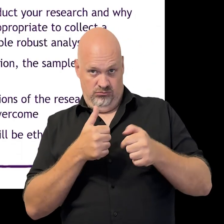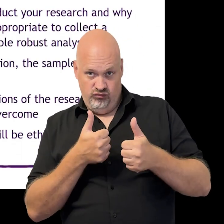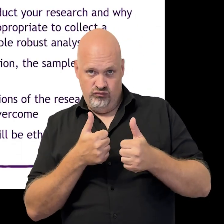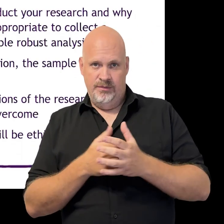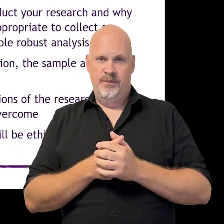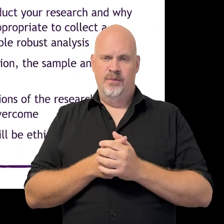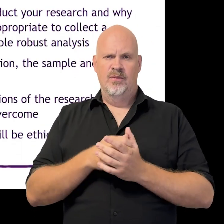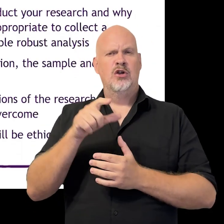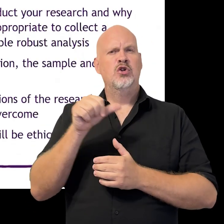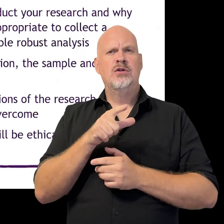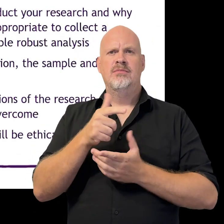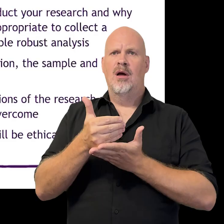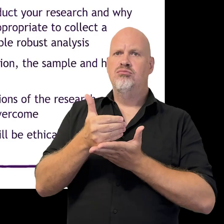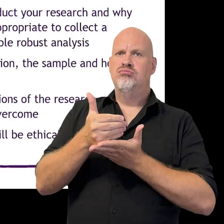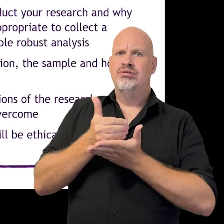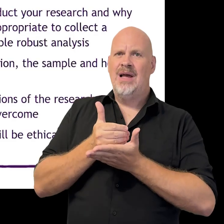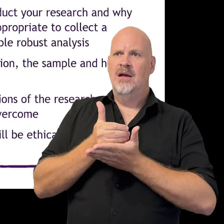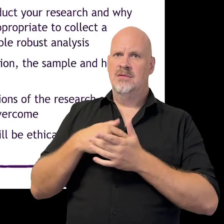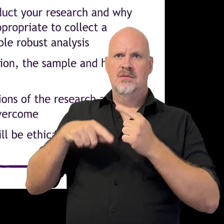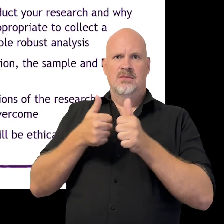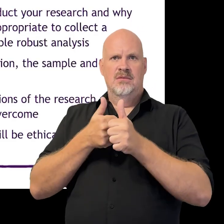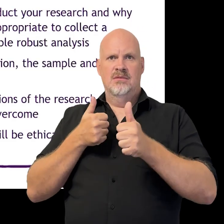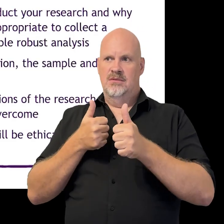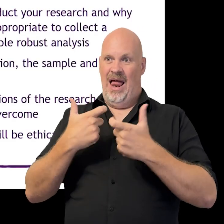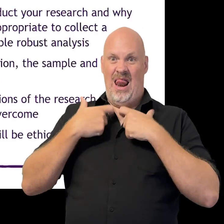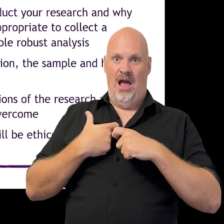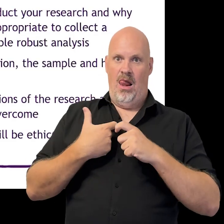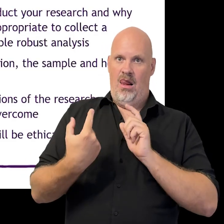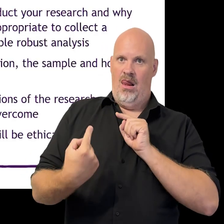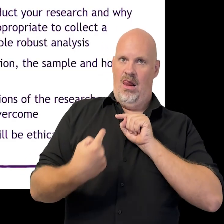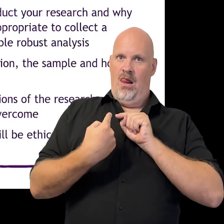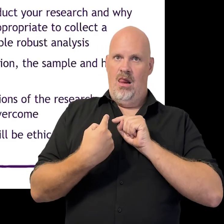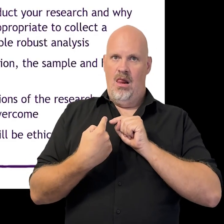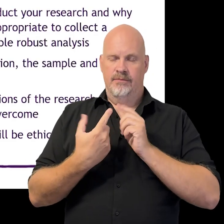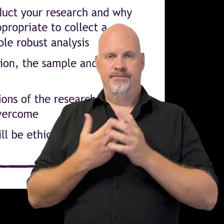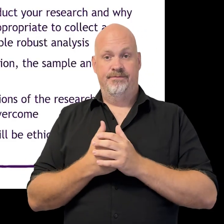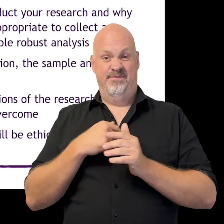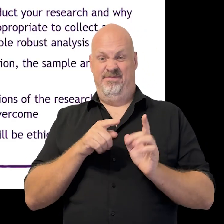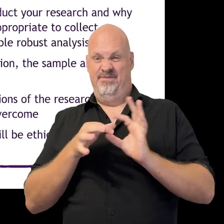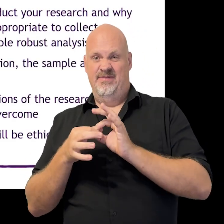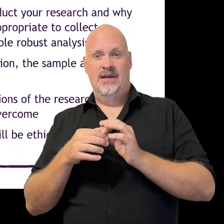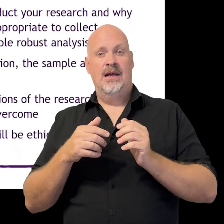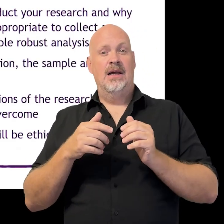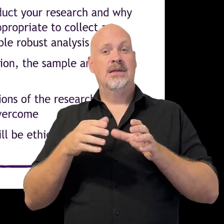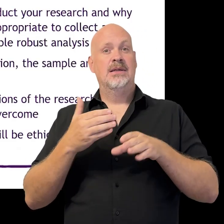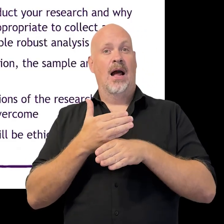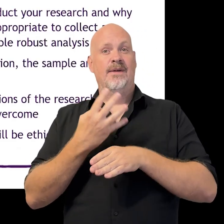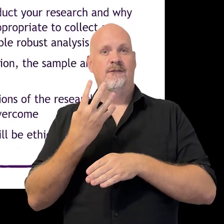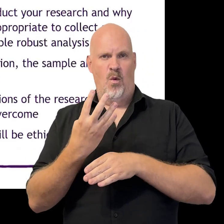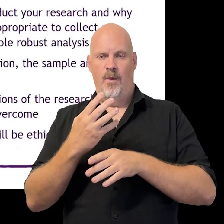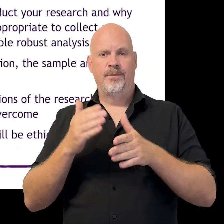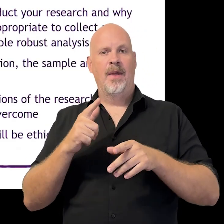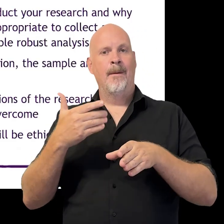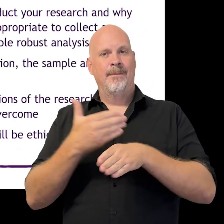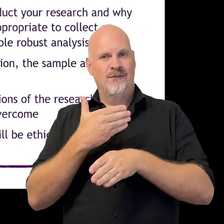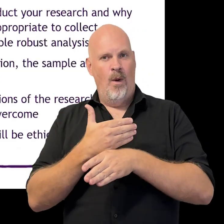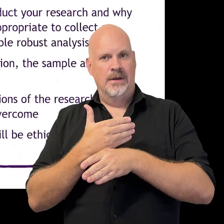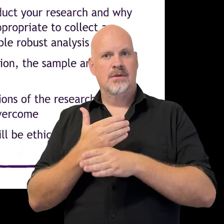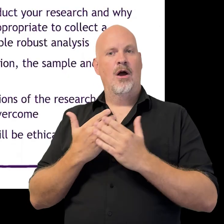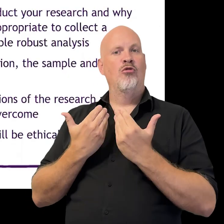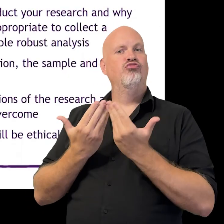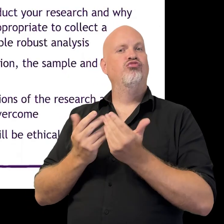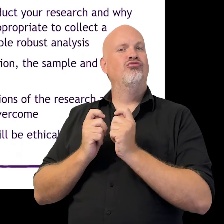selected from that research population. Think about what limitations there might be associated with this research